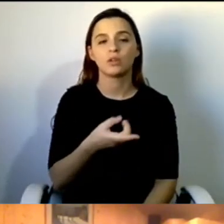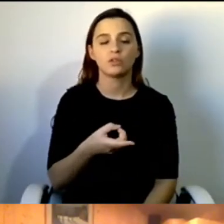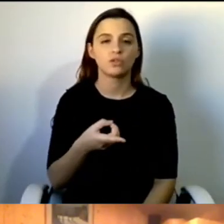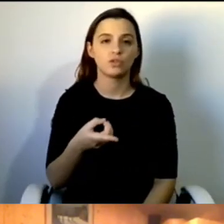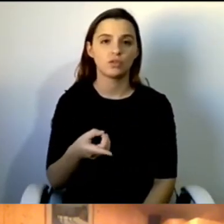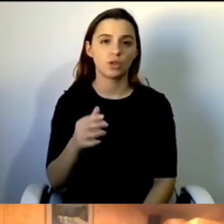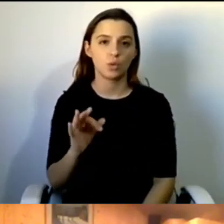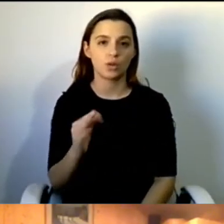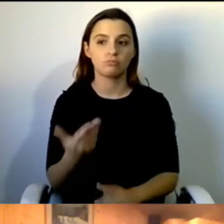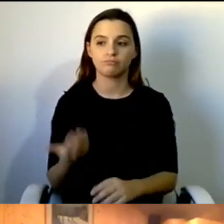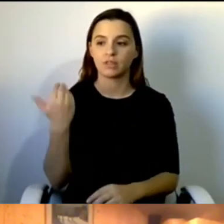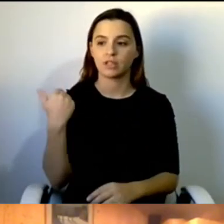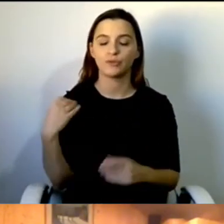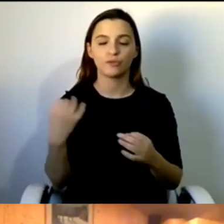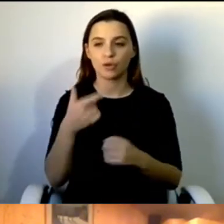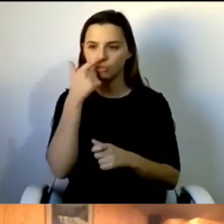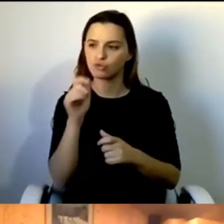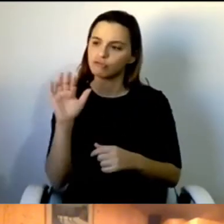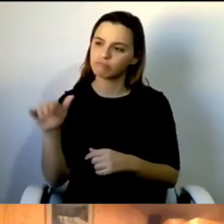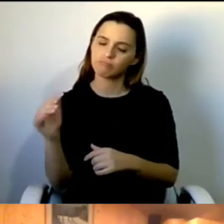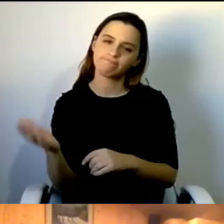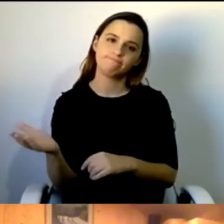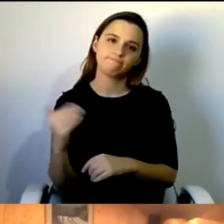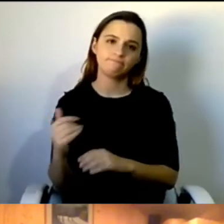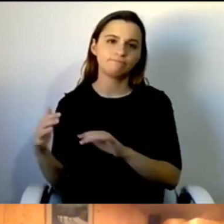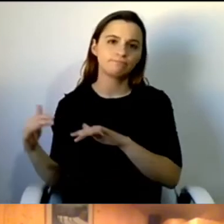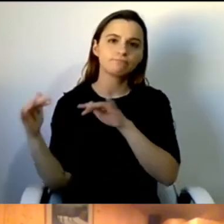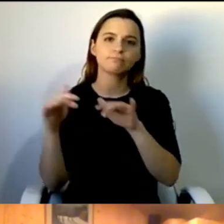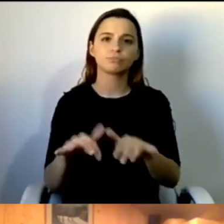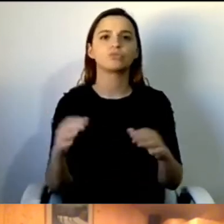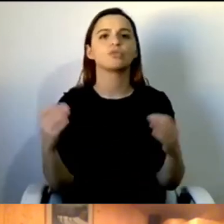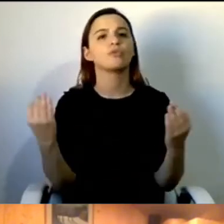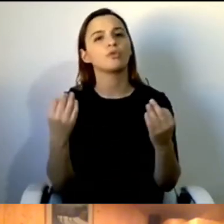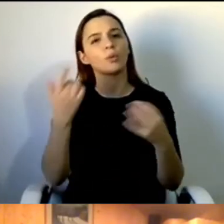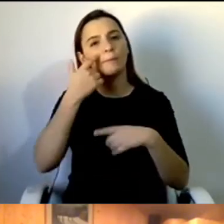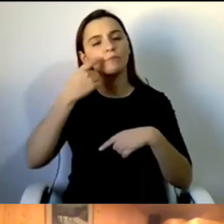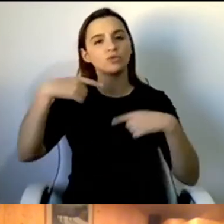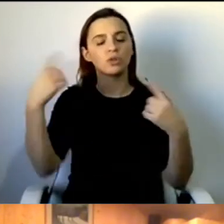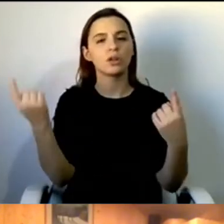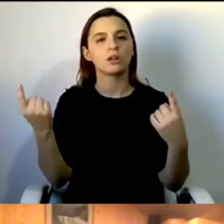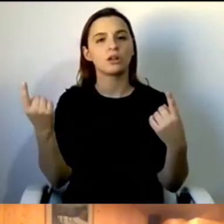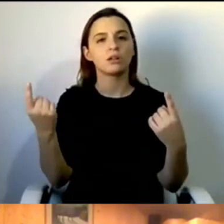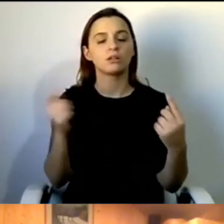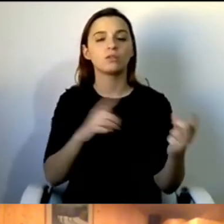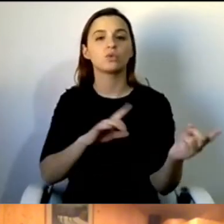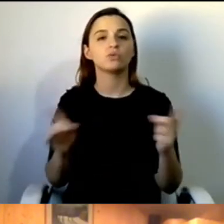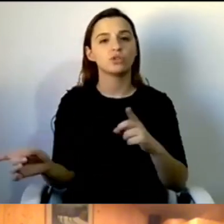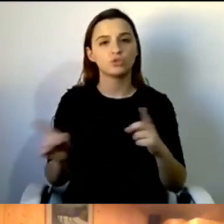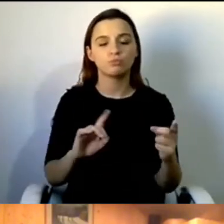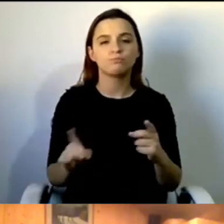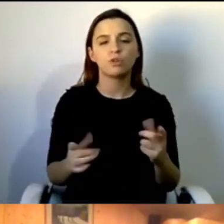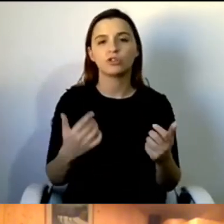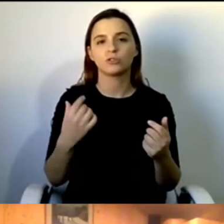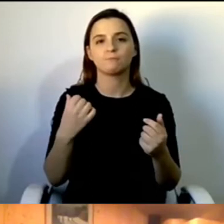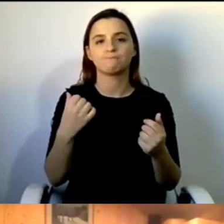demonstrate against inaccessible traffic, transport and things like this, which was along with independent living. I mean, we push